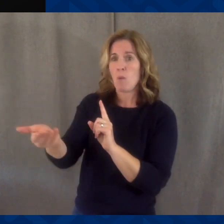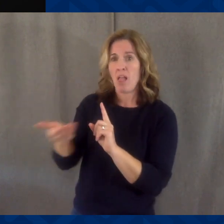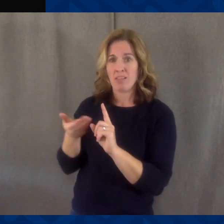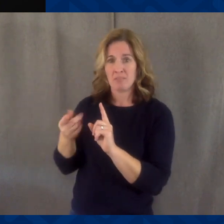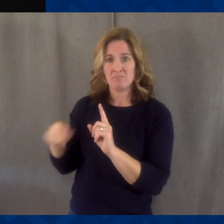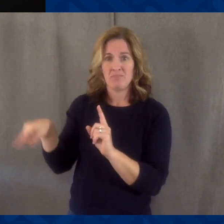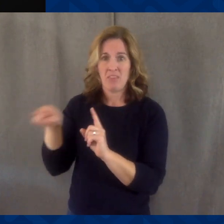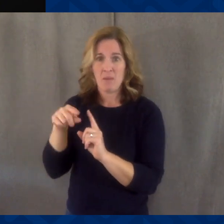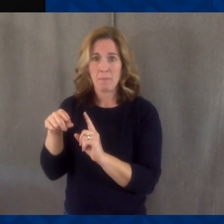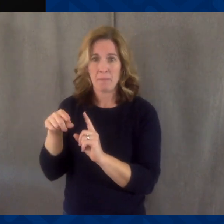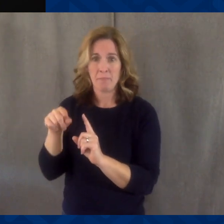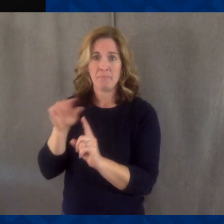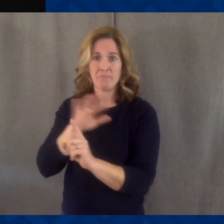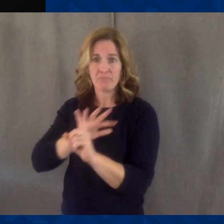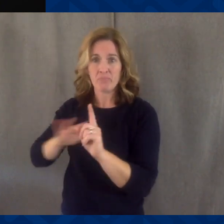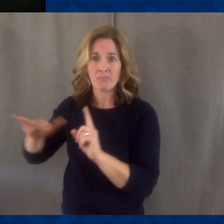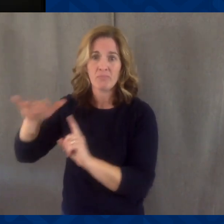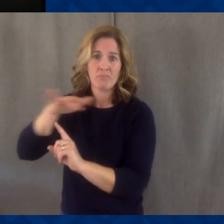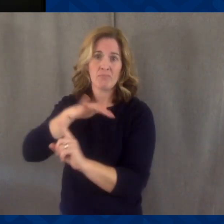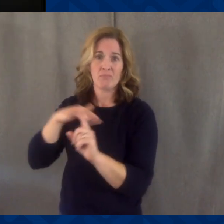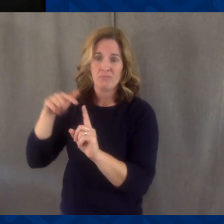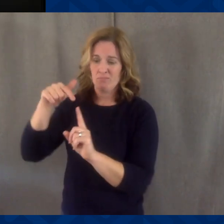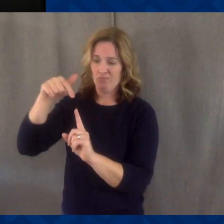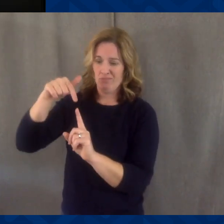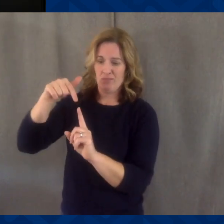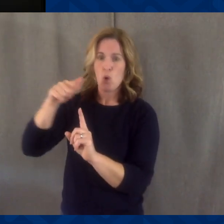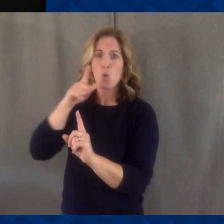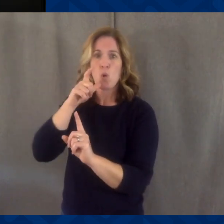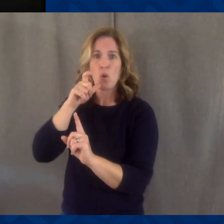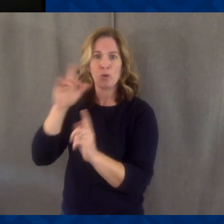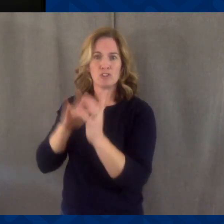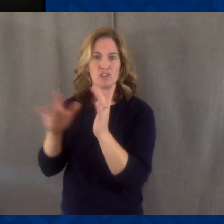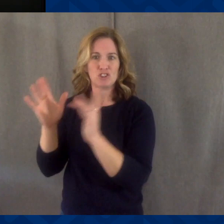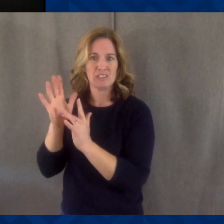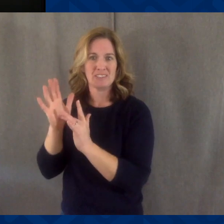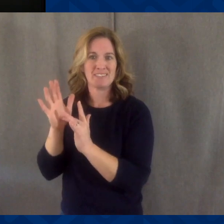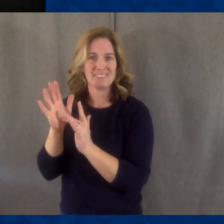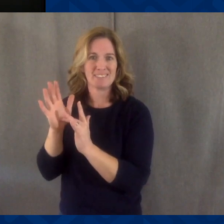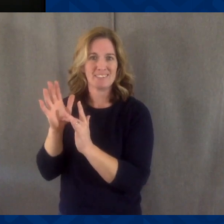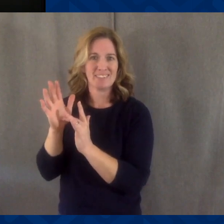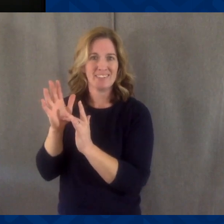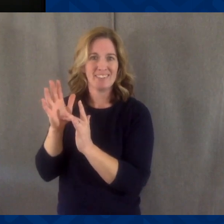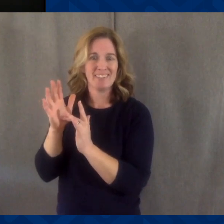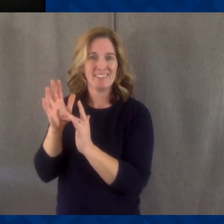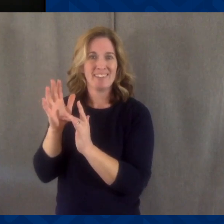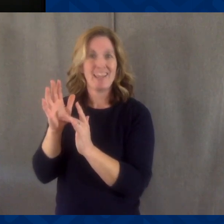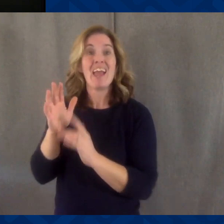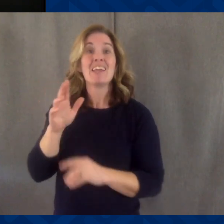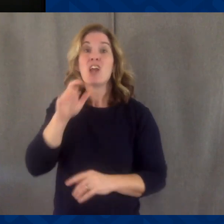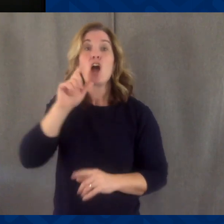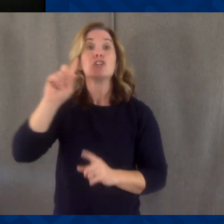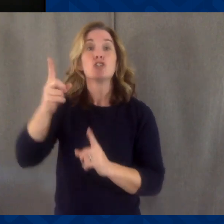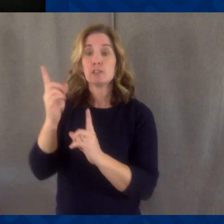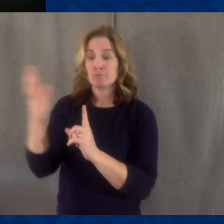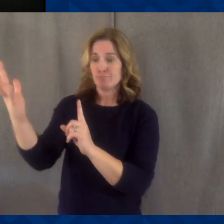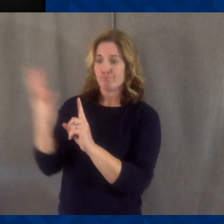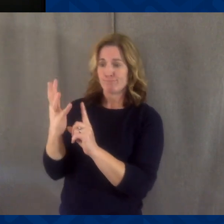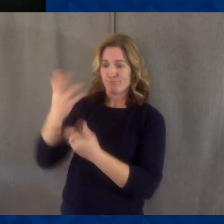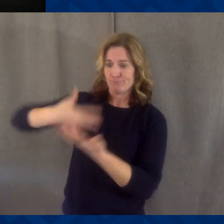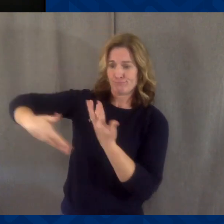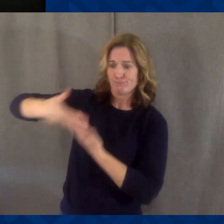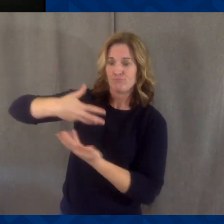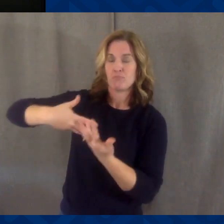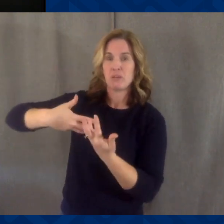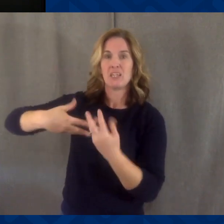you see Jesus. And he's not just welcoming them, he's dining with them. You got to catch this. Table